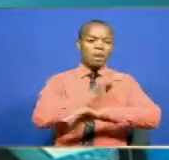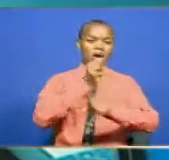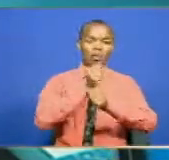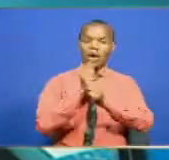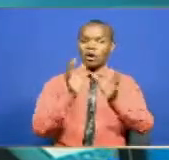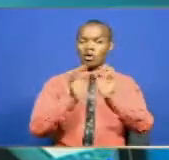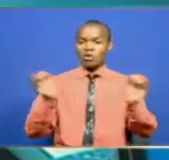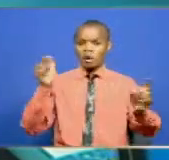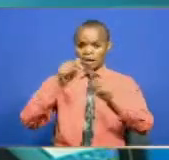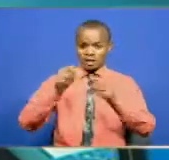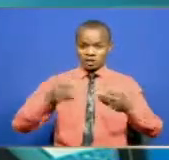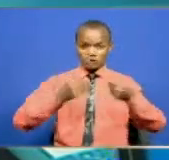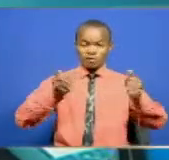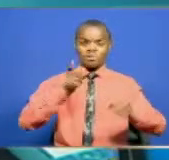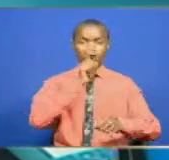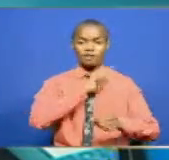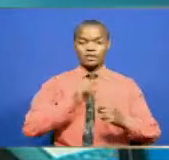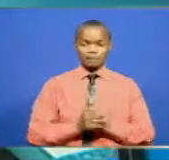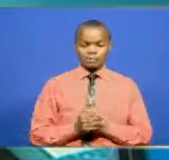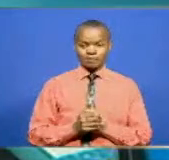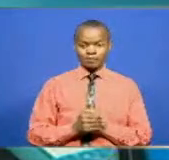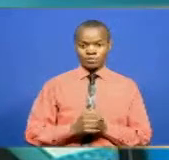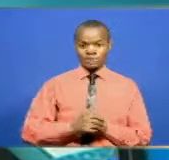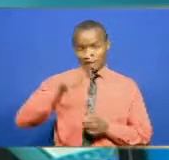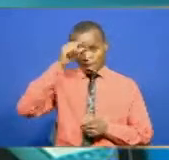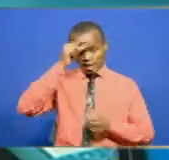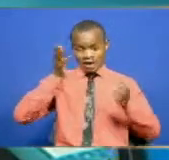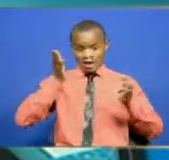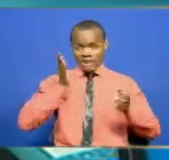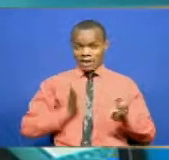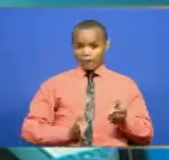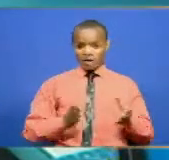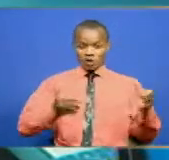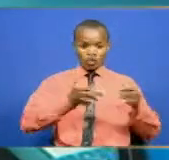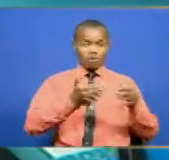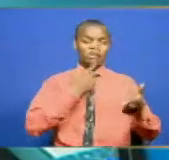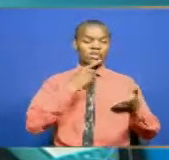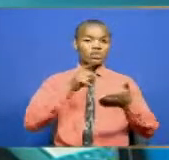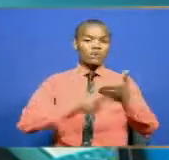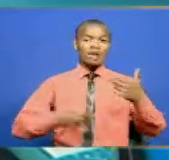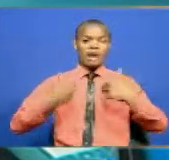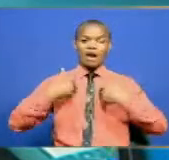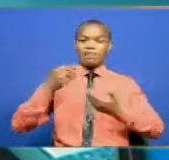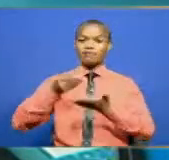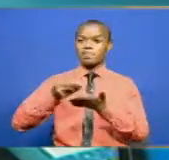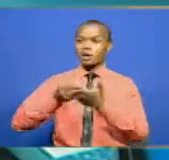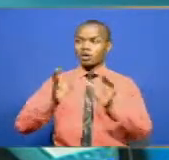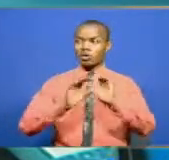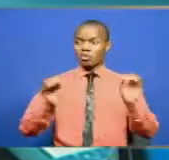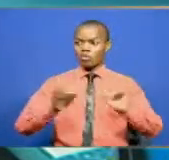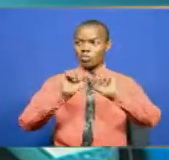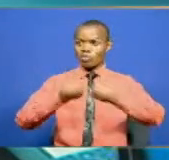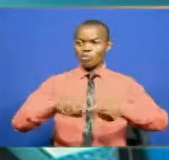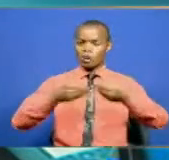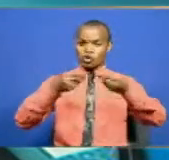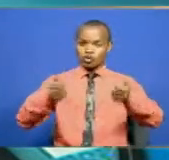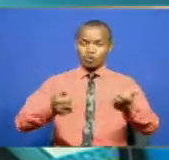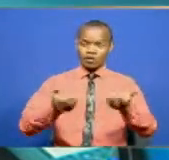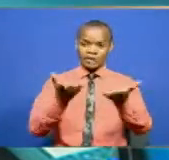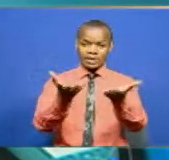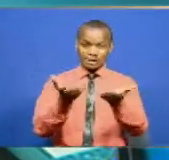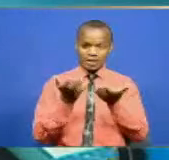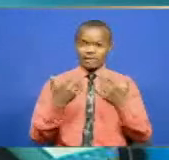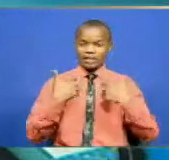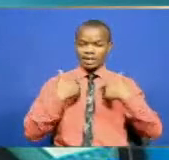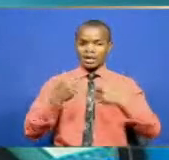other hand, the Council of Governors say that they do not have the kind of money to meet the requirements or demands